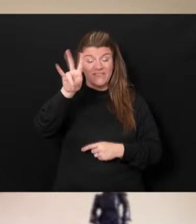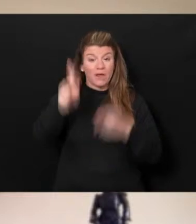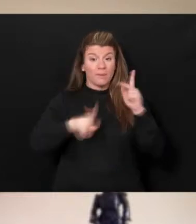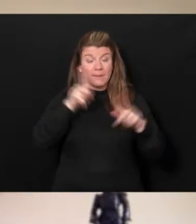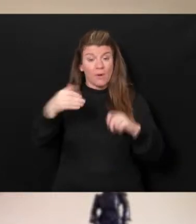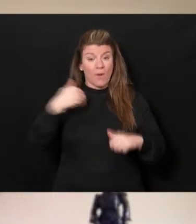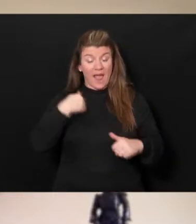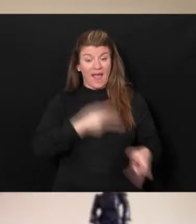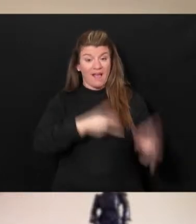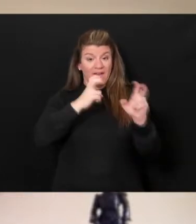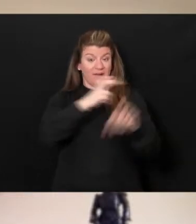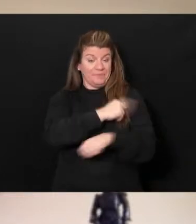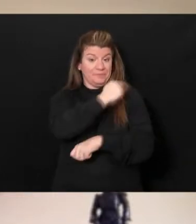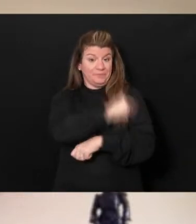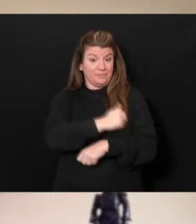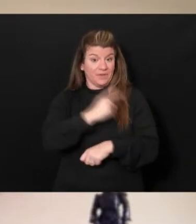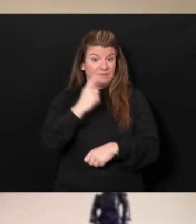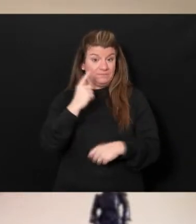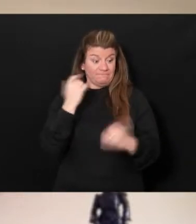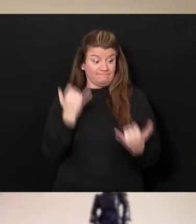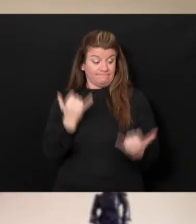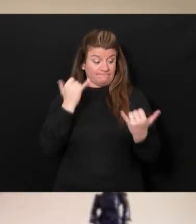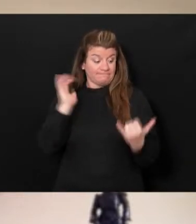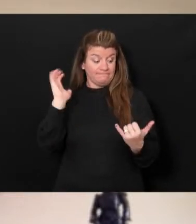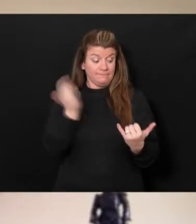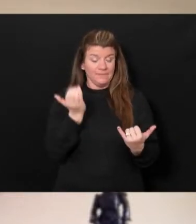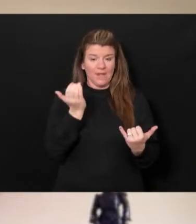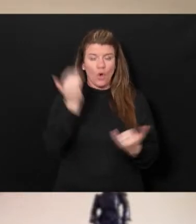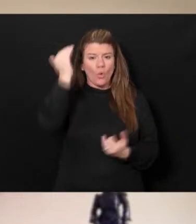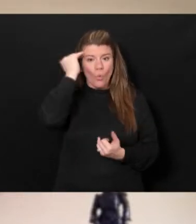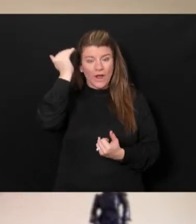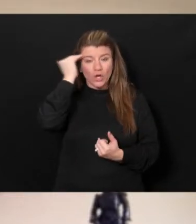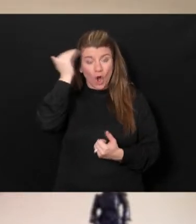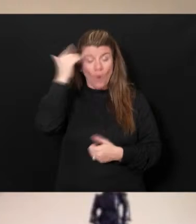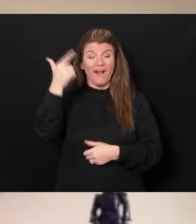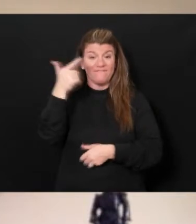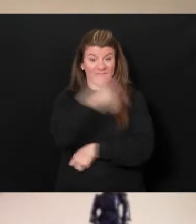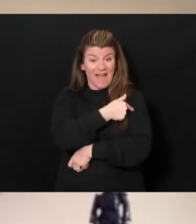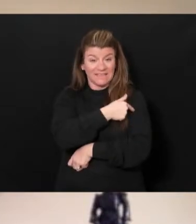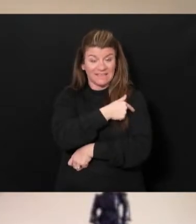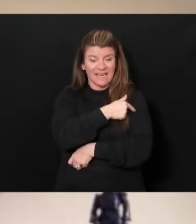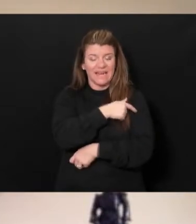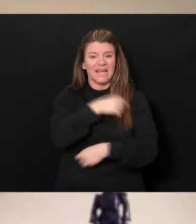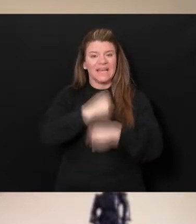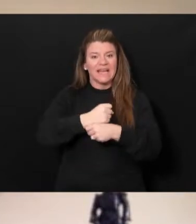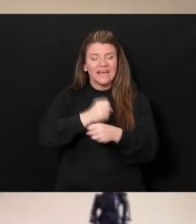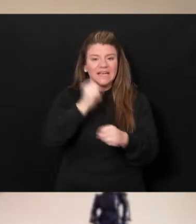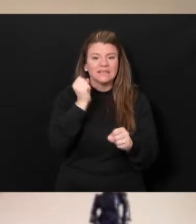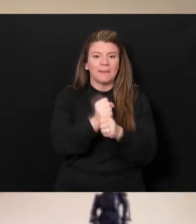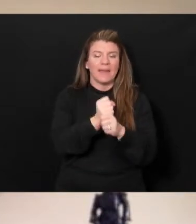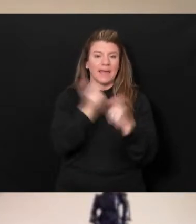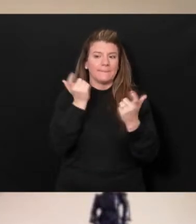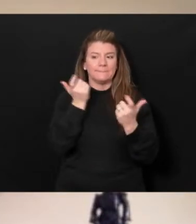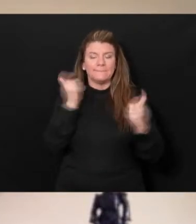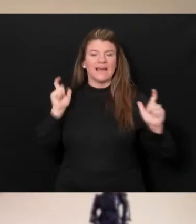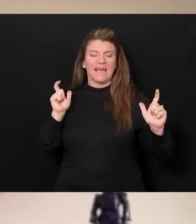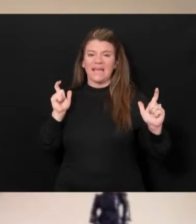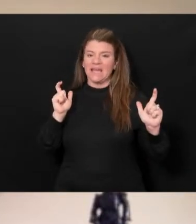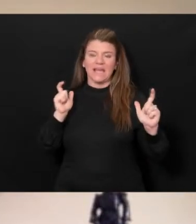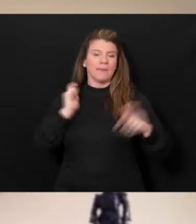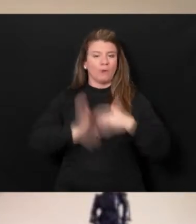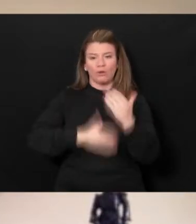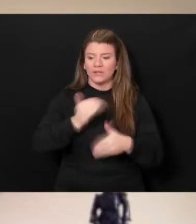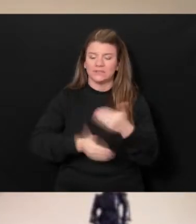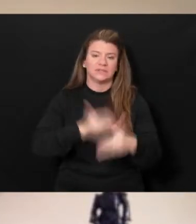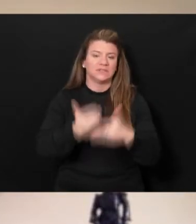in the hospitals as of today, we know getting a vaccine is making exceptional